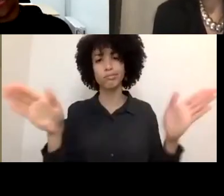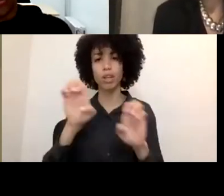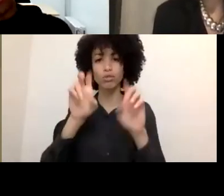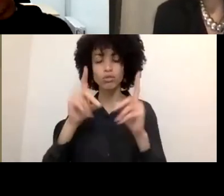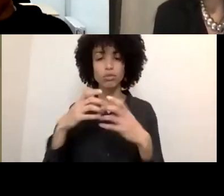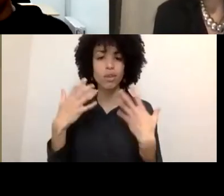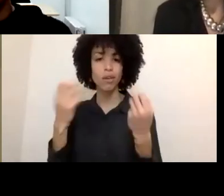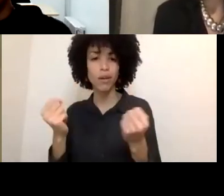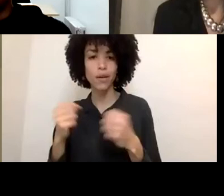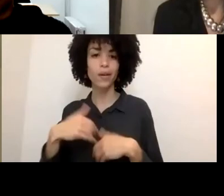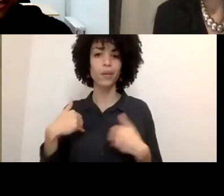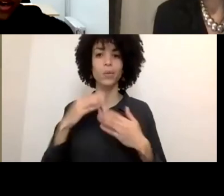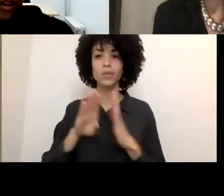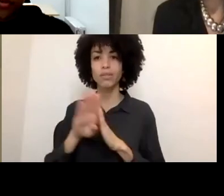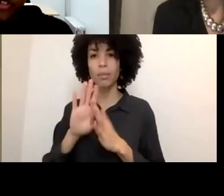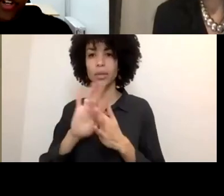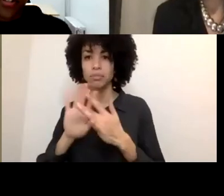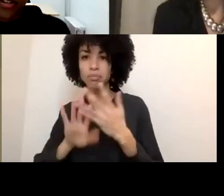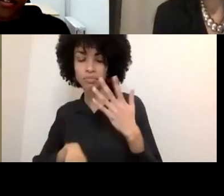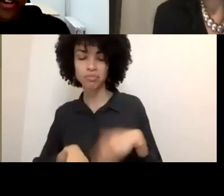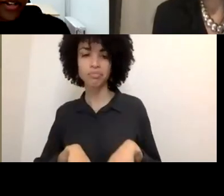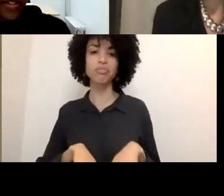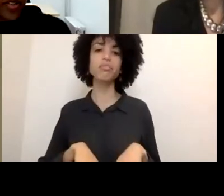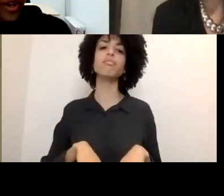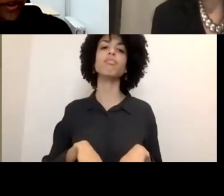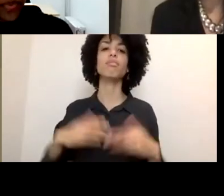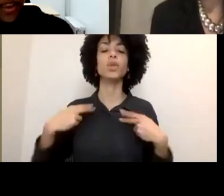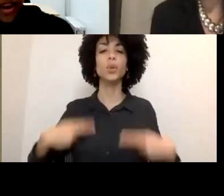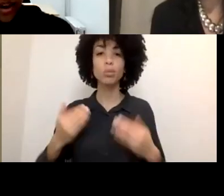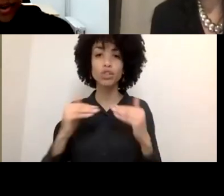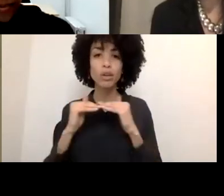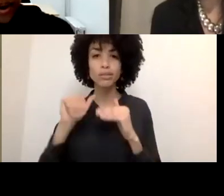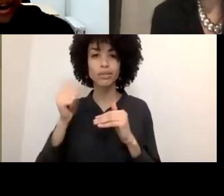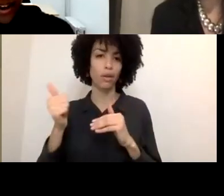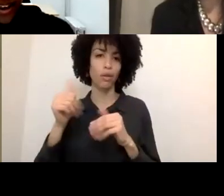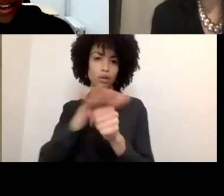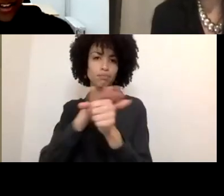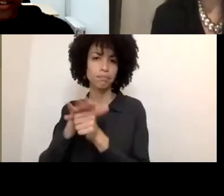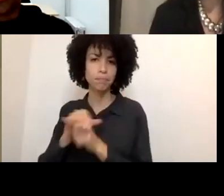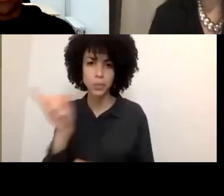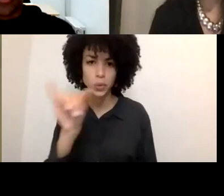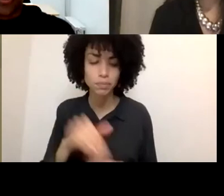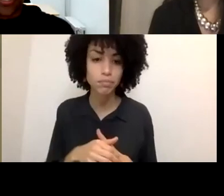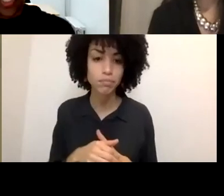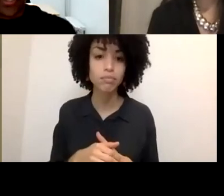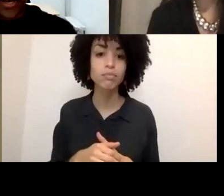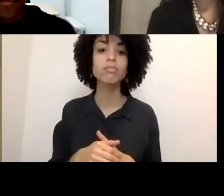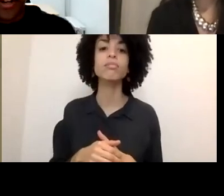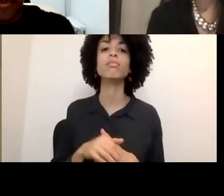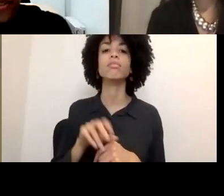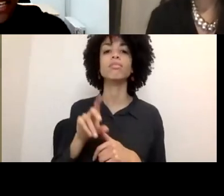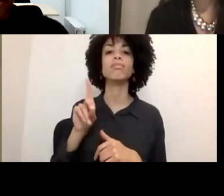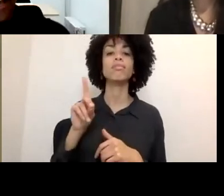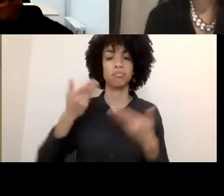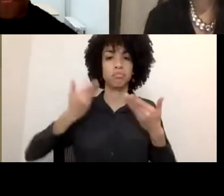health, youth development, human justice, and other areas as well. A quick disability check. I am